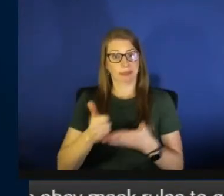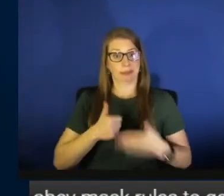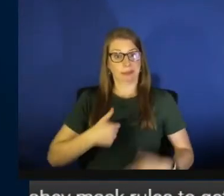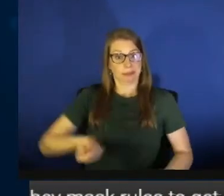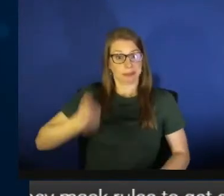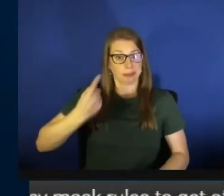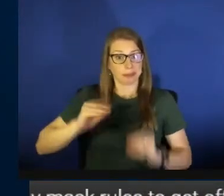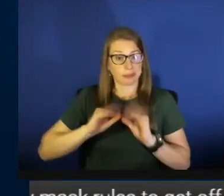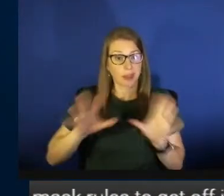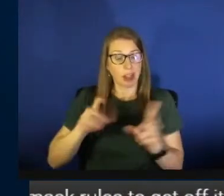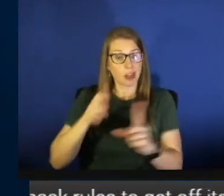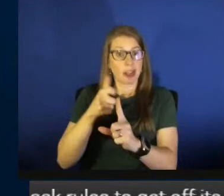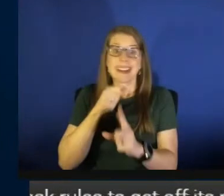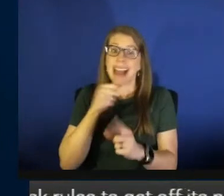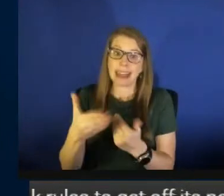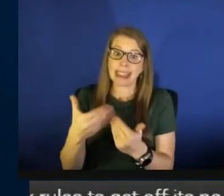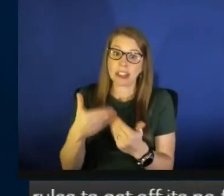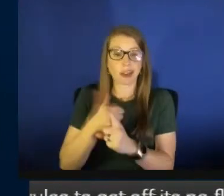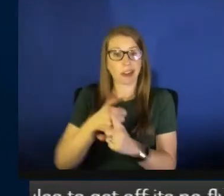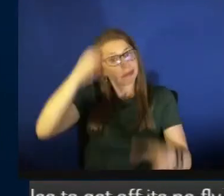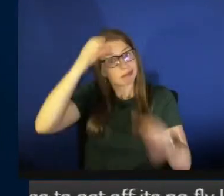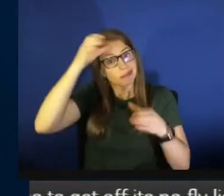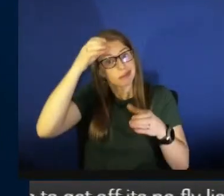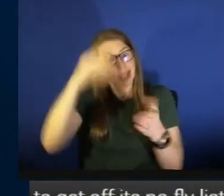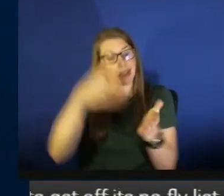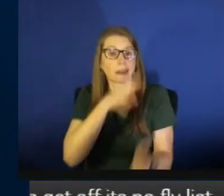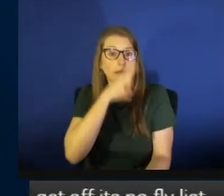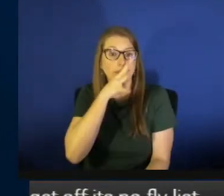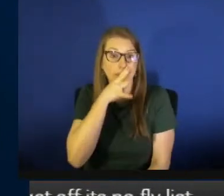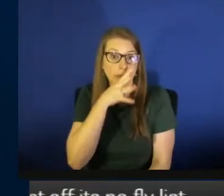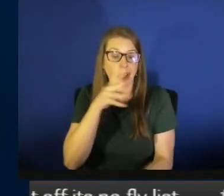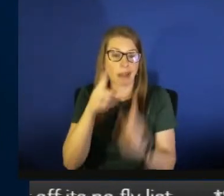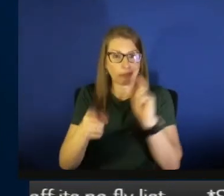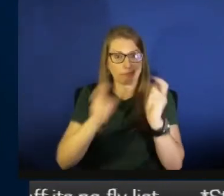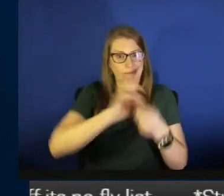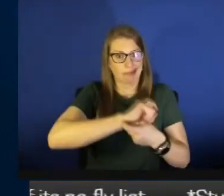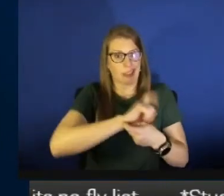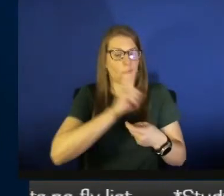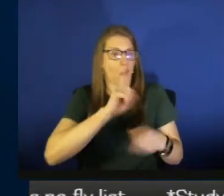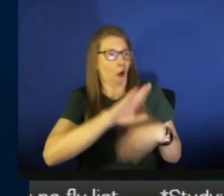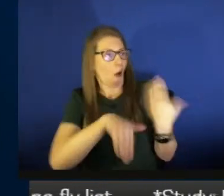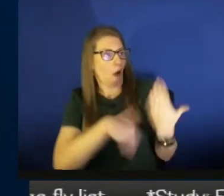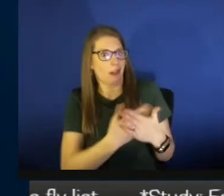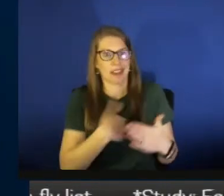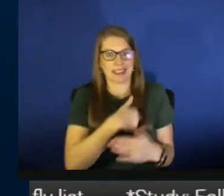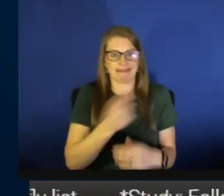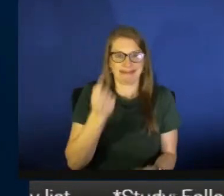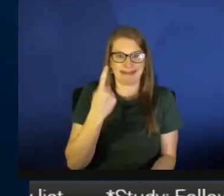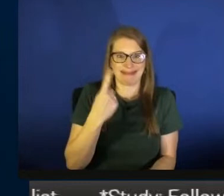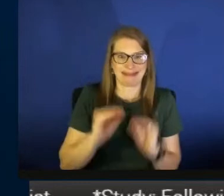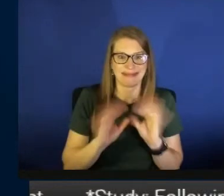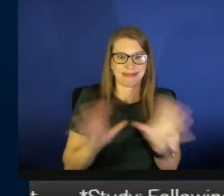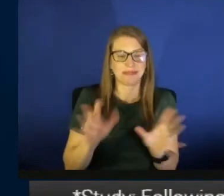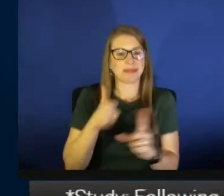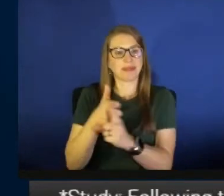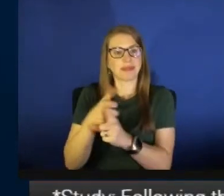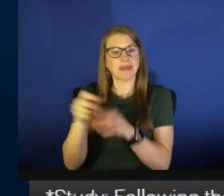very smart, and you have doctor speak, so you have to make it so we can all understand. You and I always talk about the story about when we